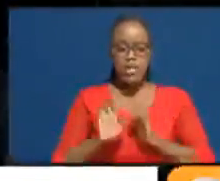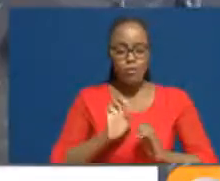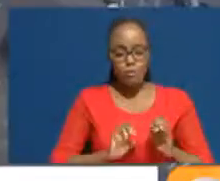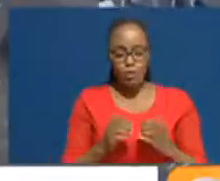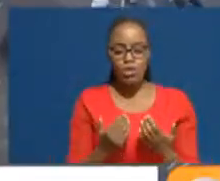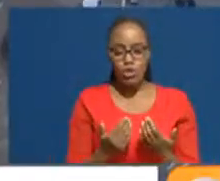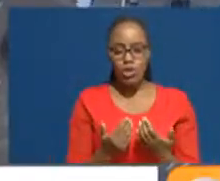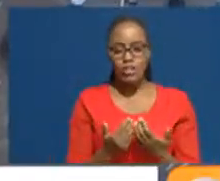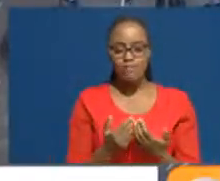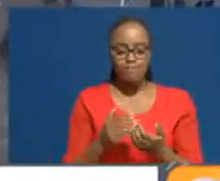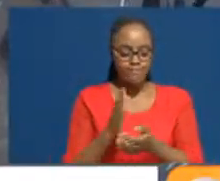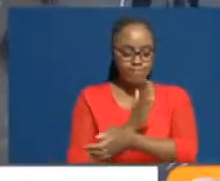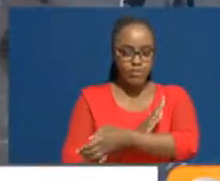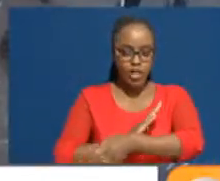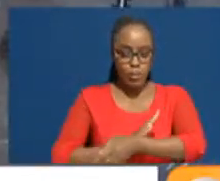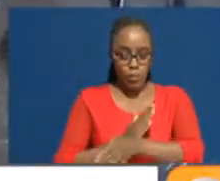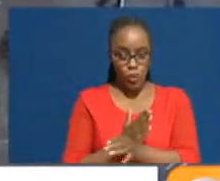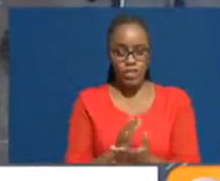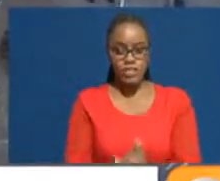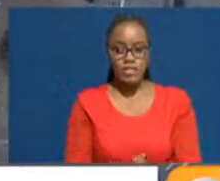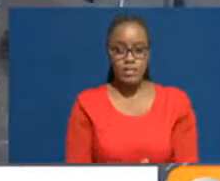wounds.